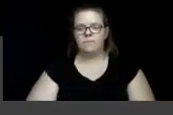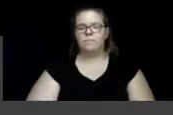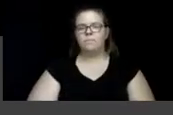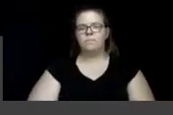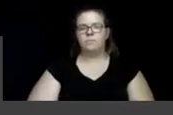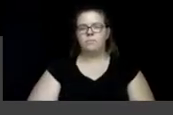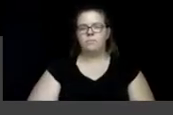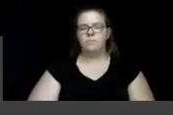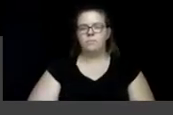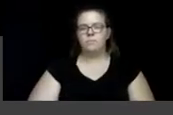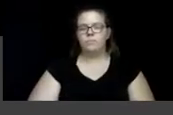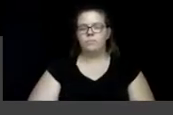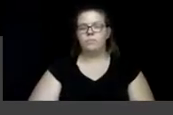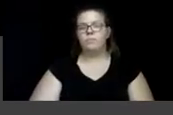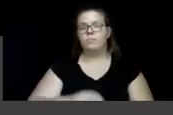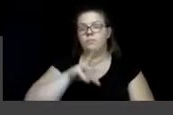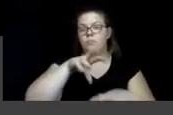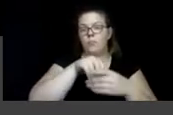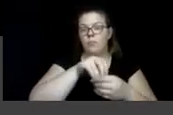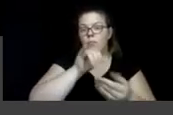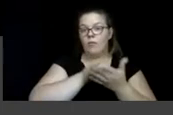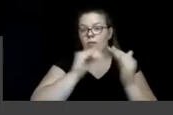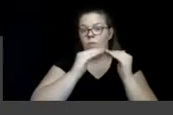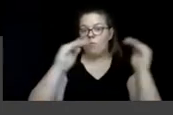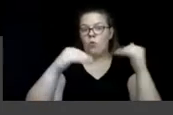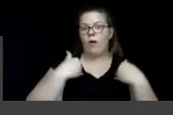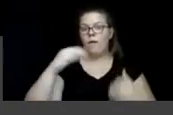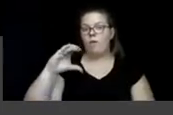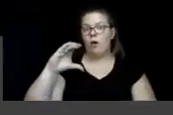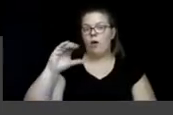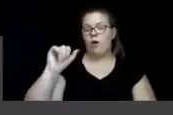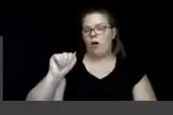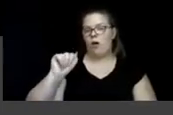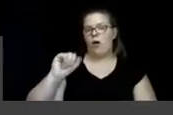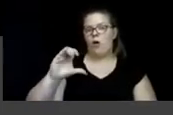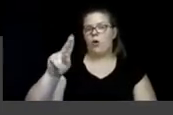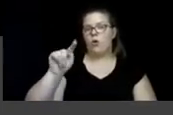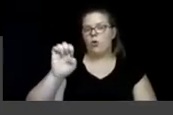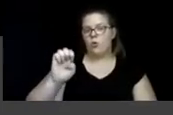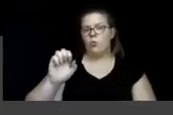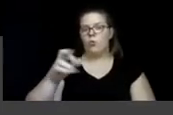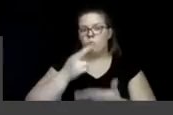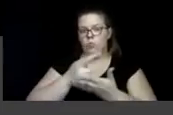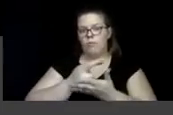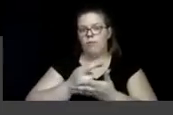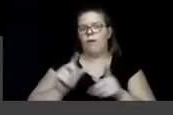Within that floor, we have an acute rehab, and we also have the ALS